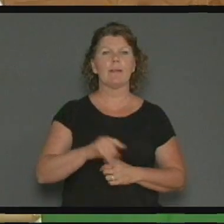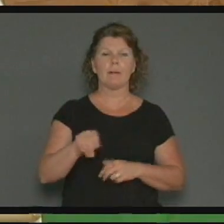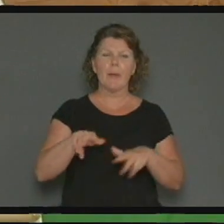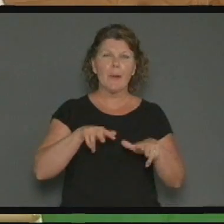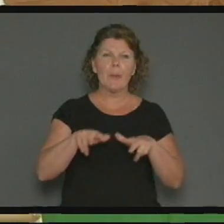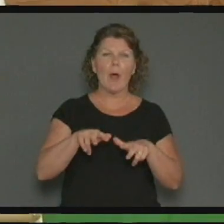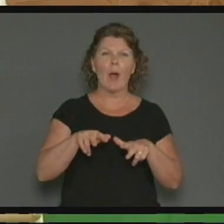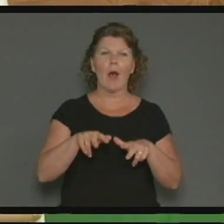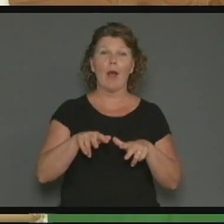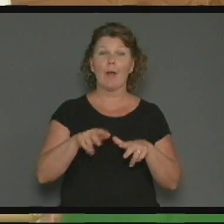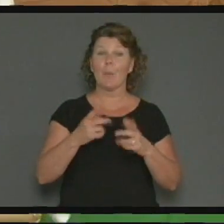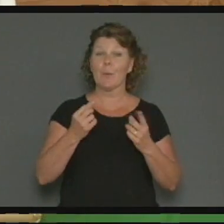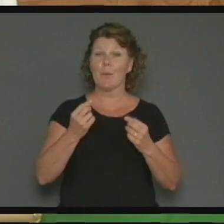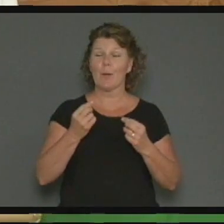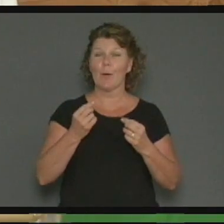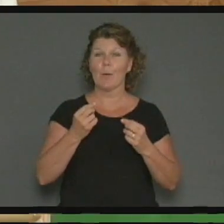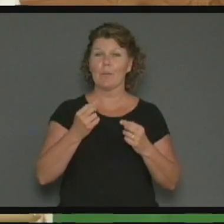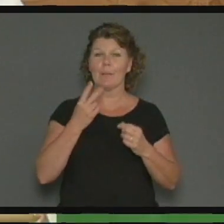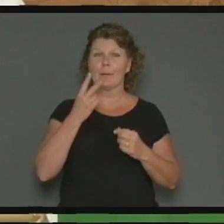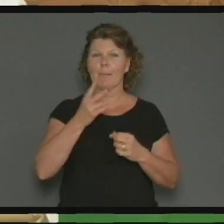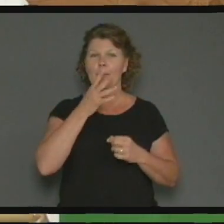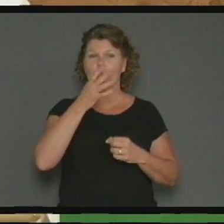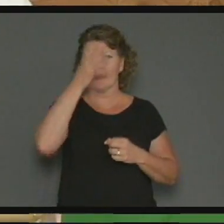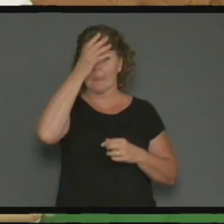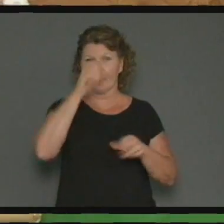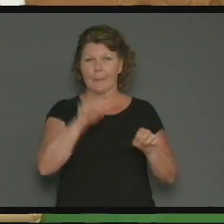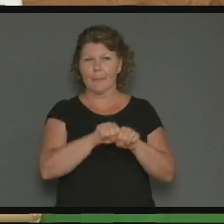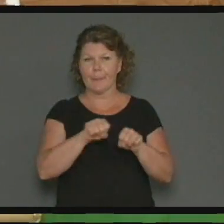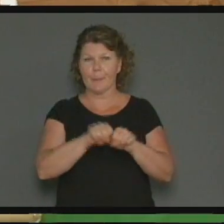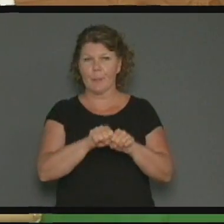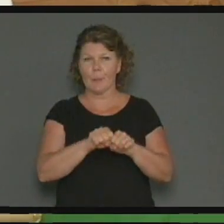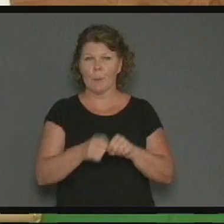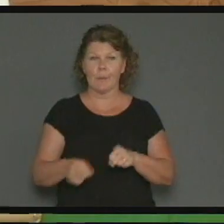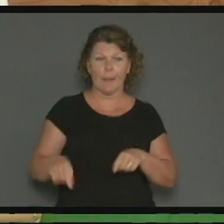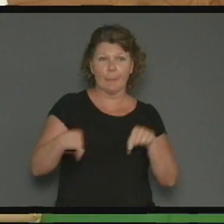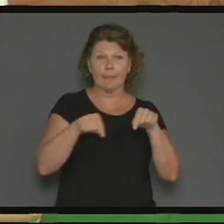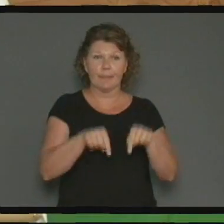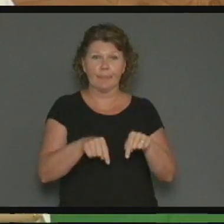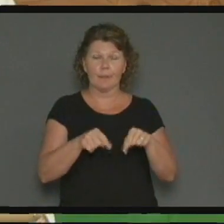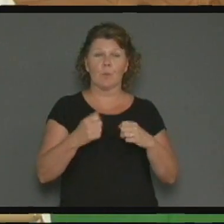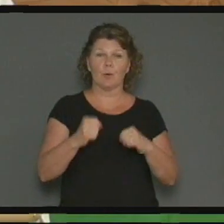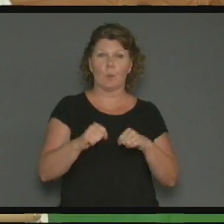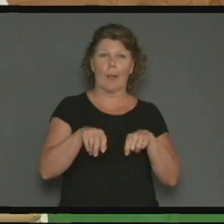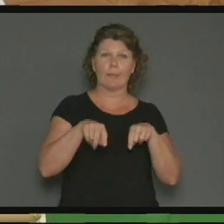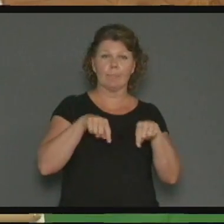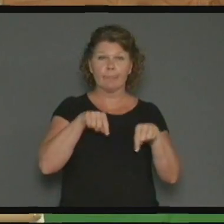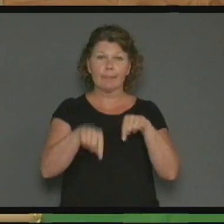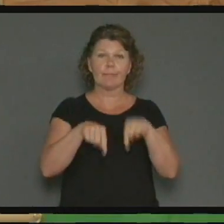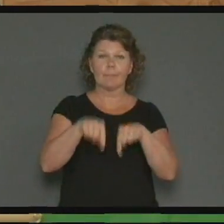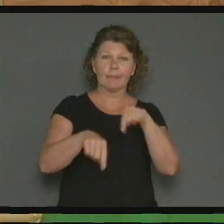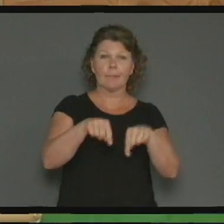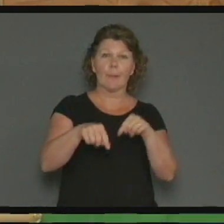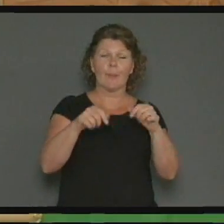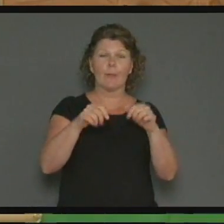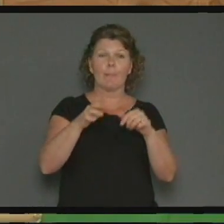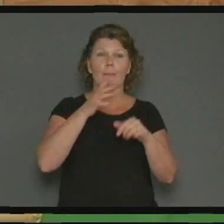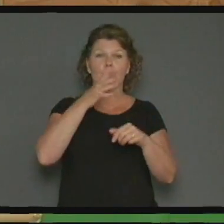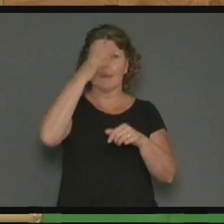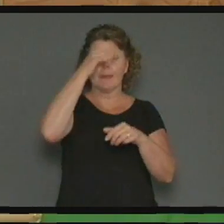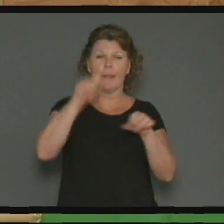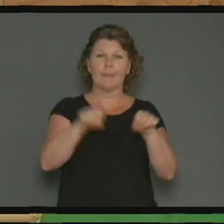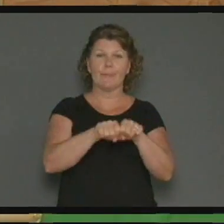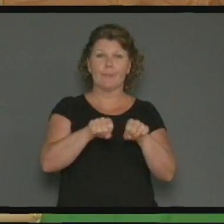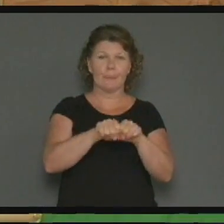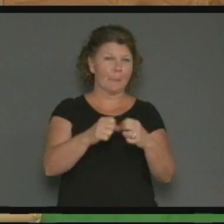dad's giant shoes and try to walk around in them. Literally, the child is walking in mom or dad's